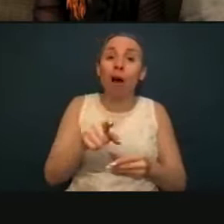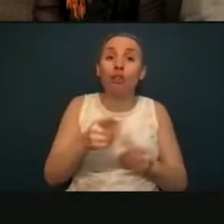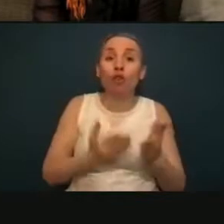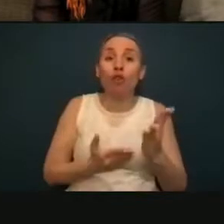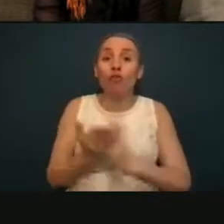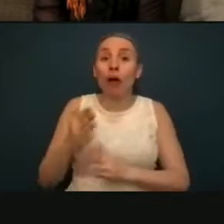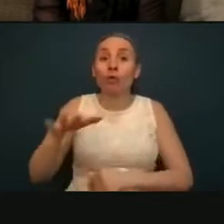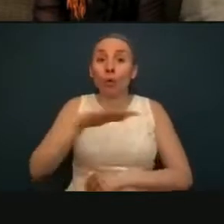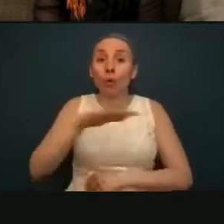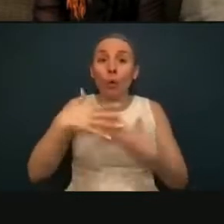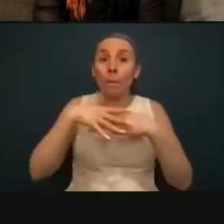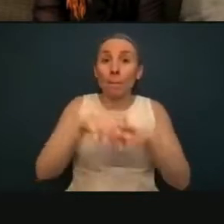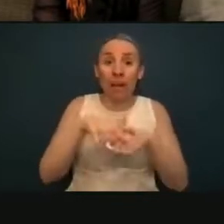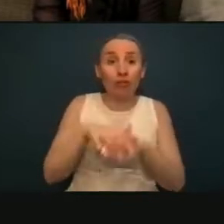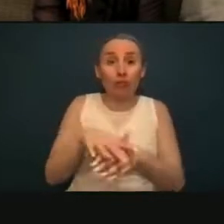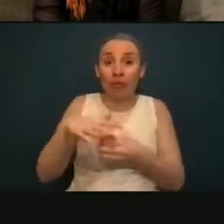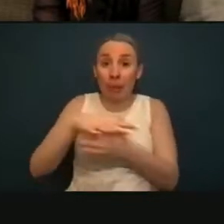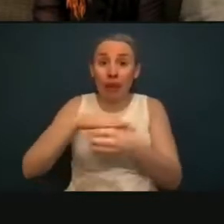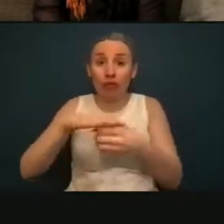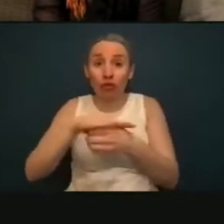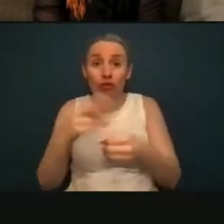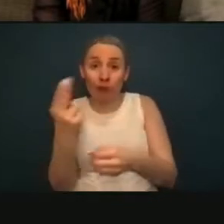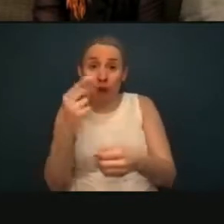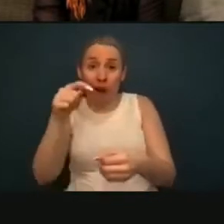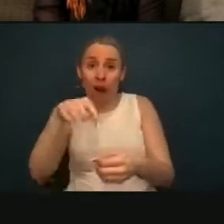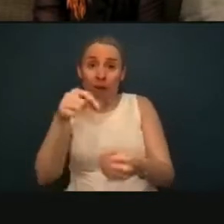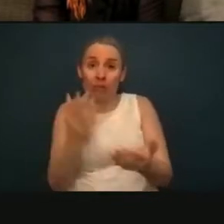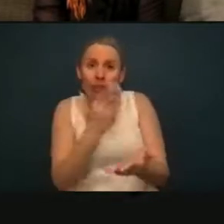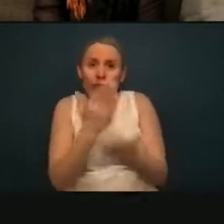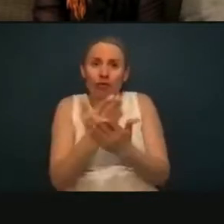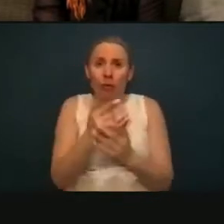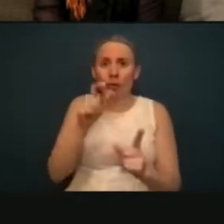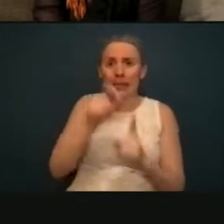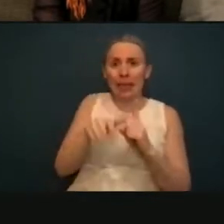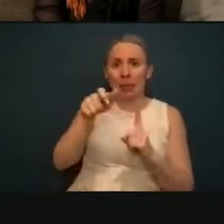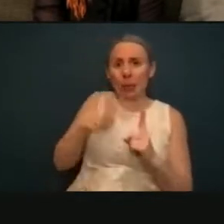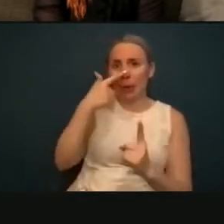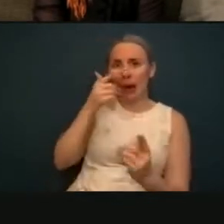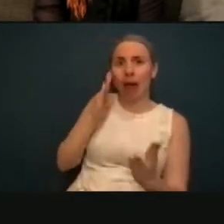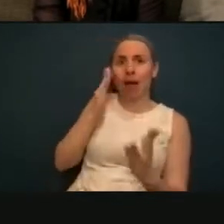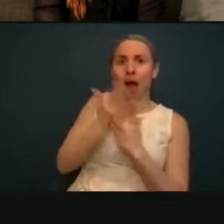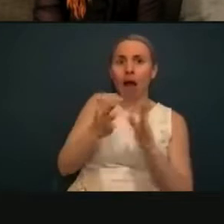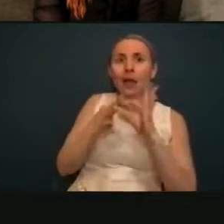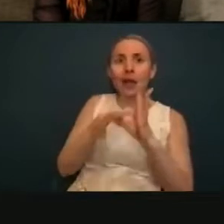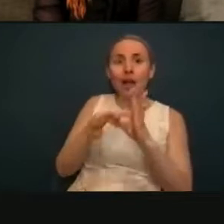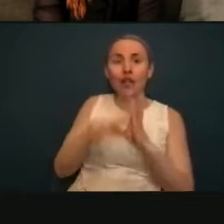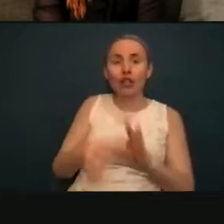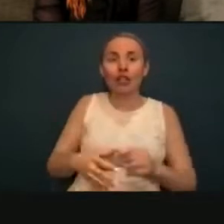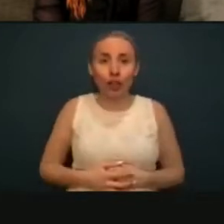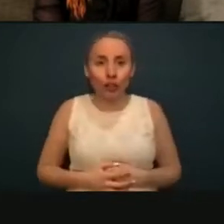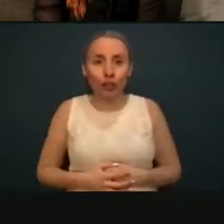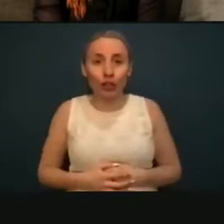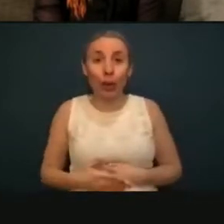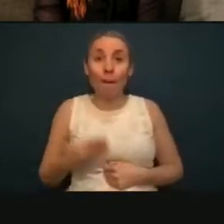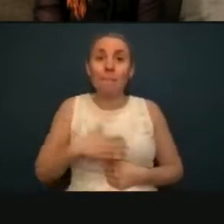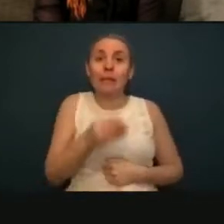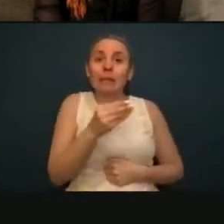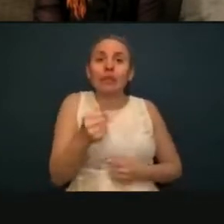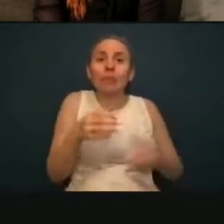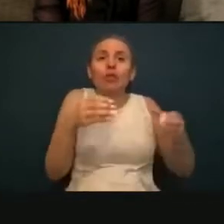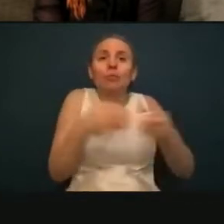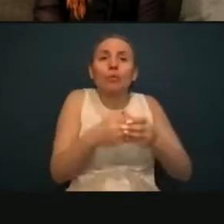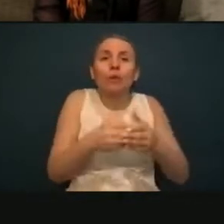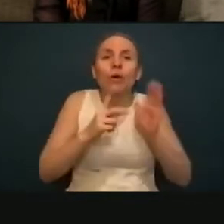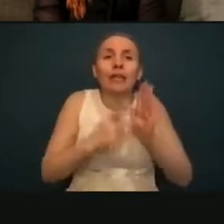that disabled people are able to continue to be engaged. We've seen a small number of organizations like the